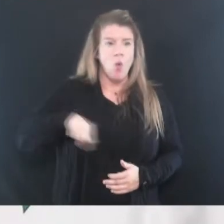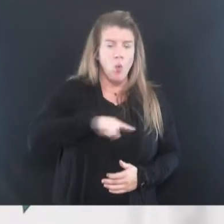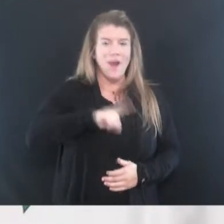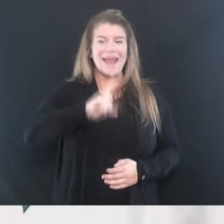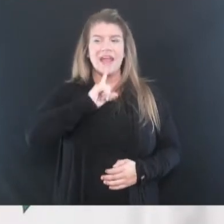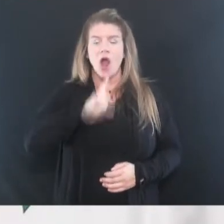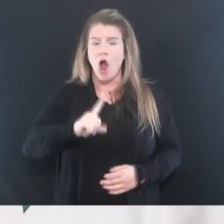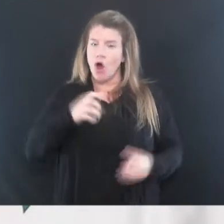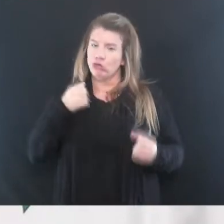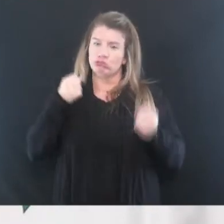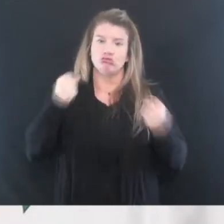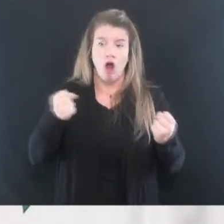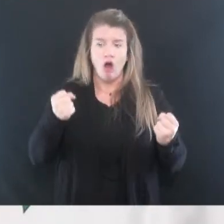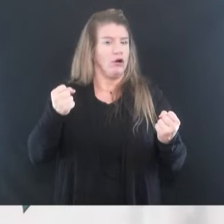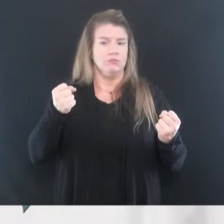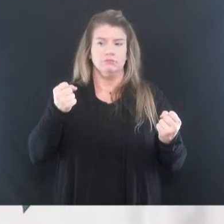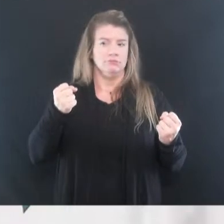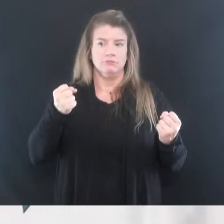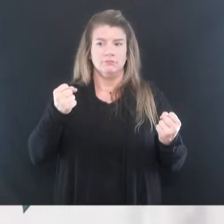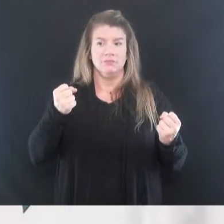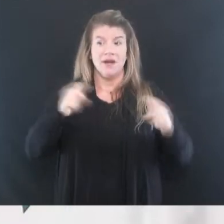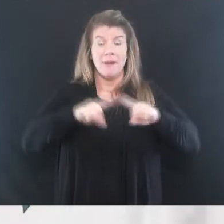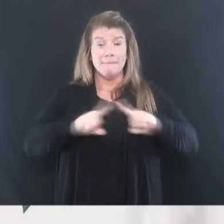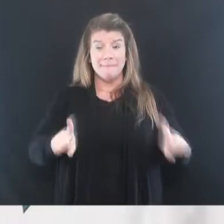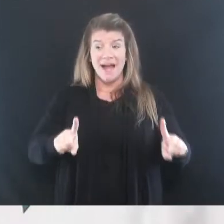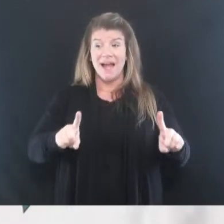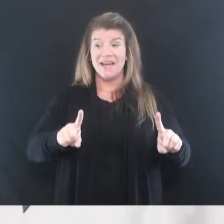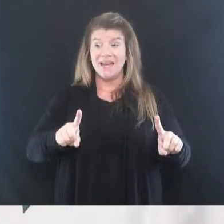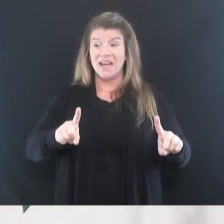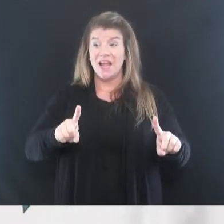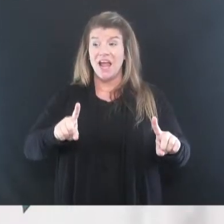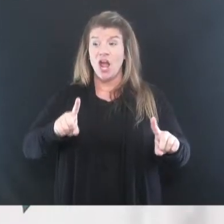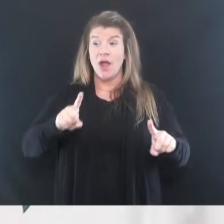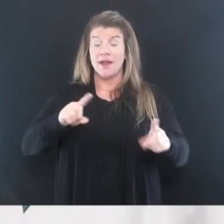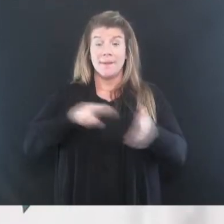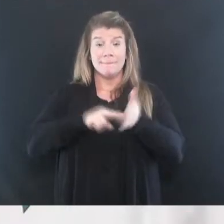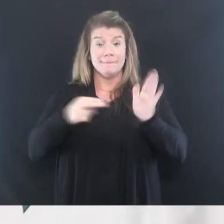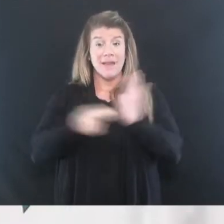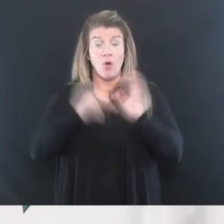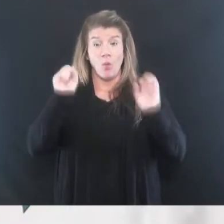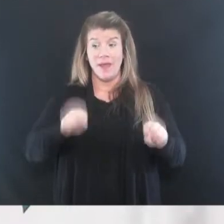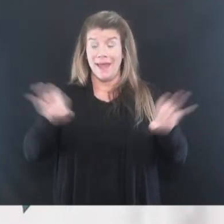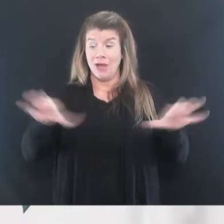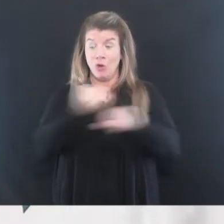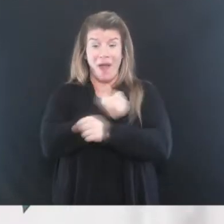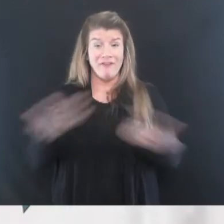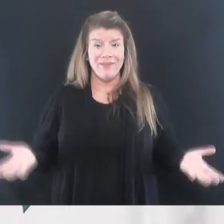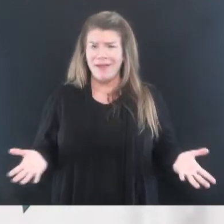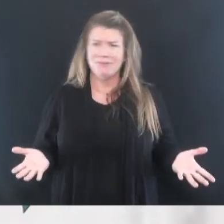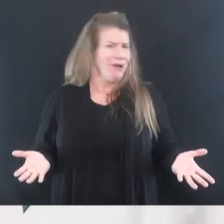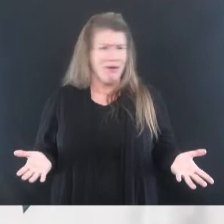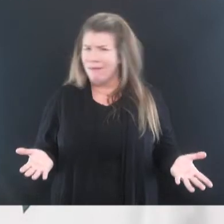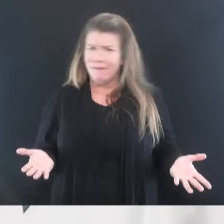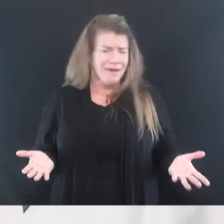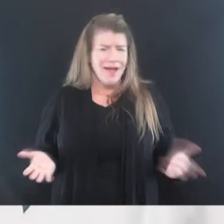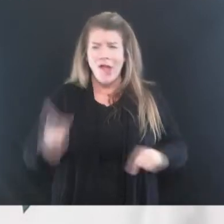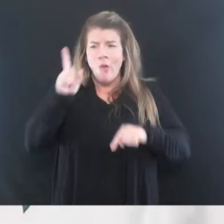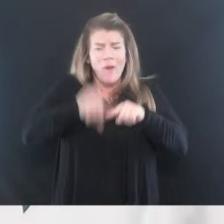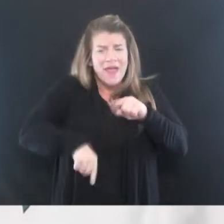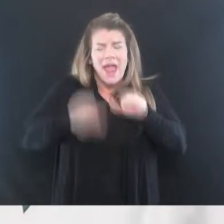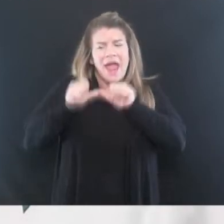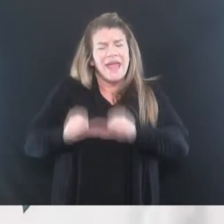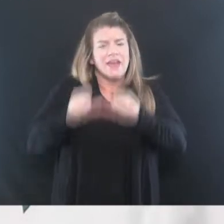strong beyond belief. But we're not invincible. And really and truly, we cannot continue to divide